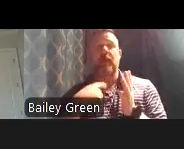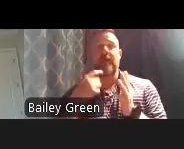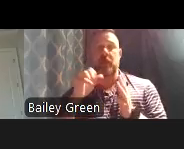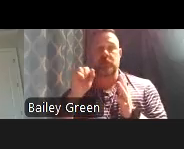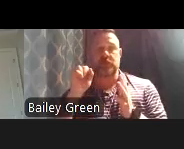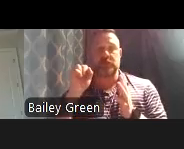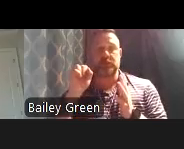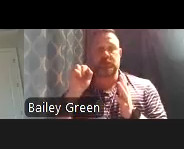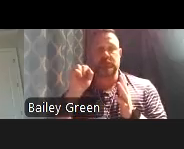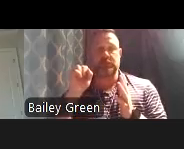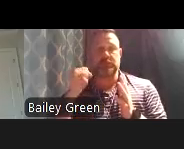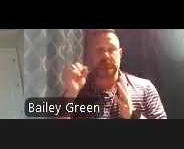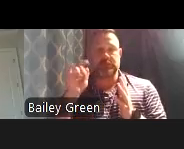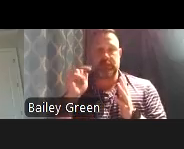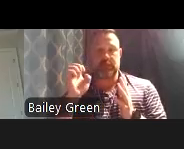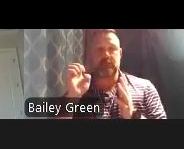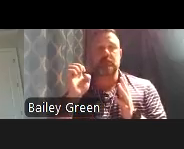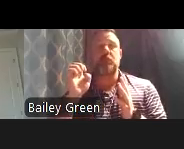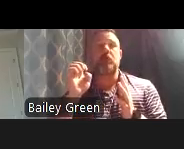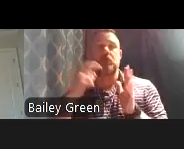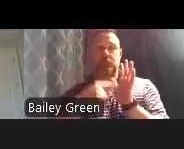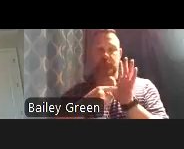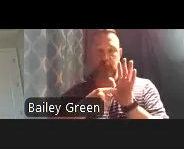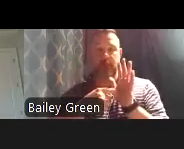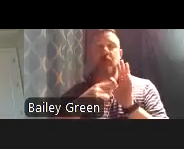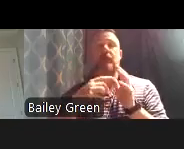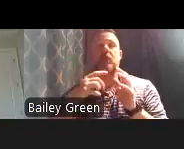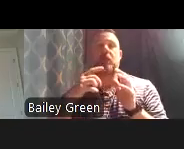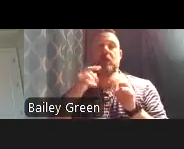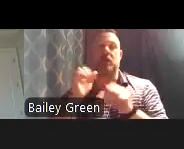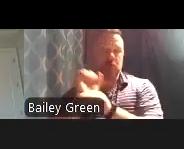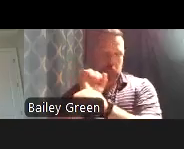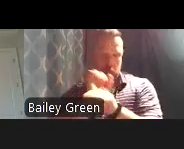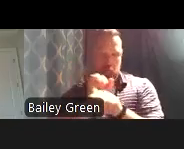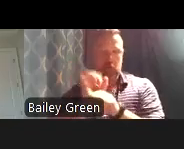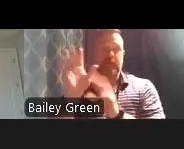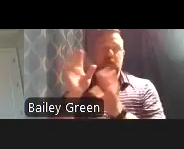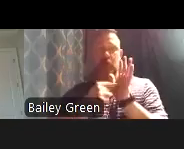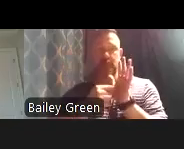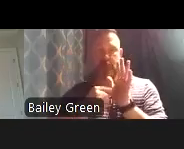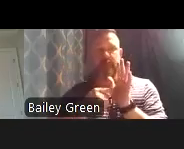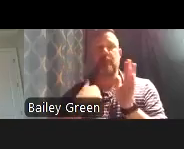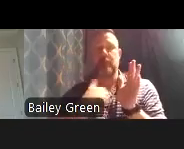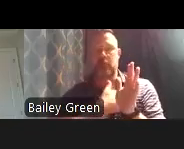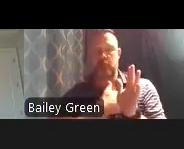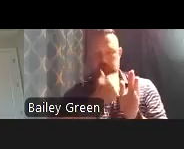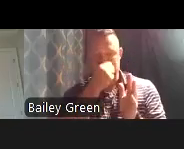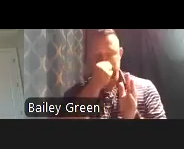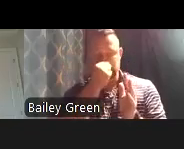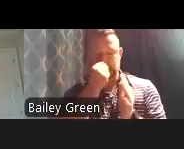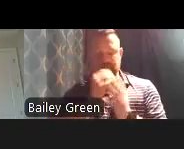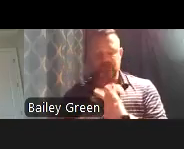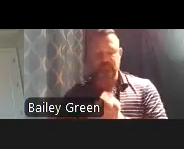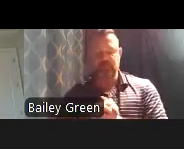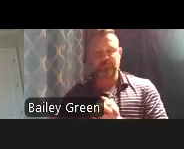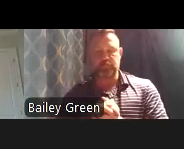representative, and I'm sure the Assembly is working on their representative, which will be great. And